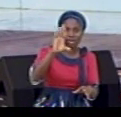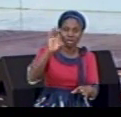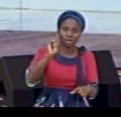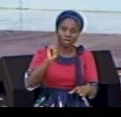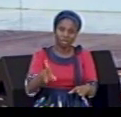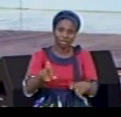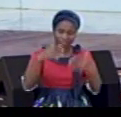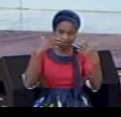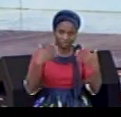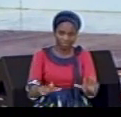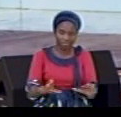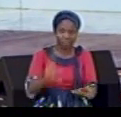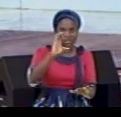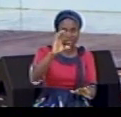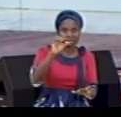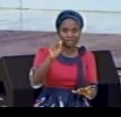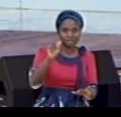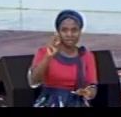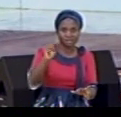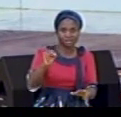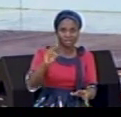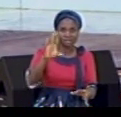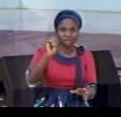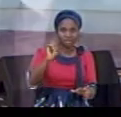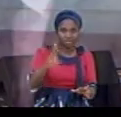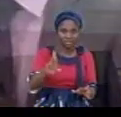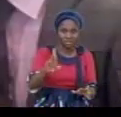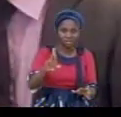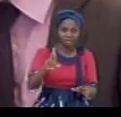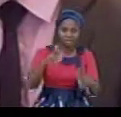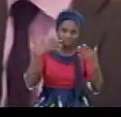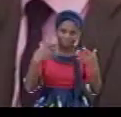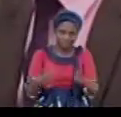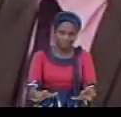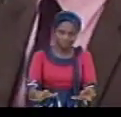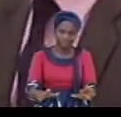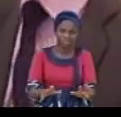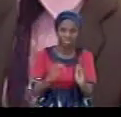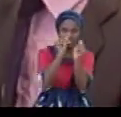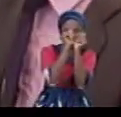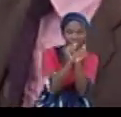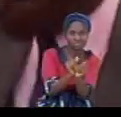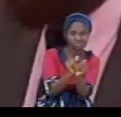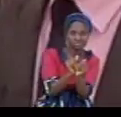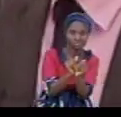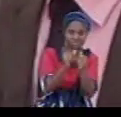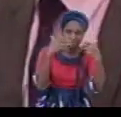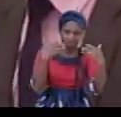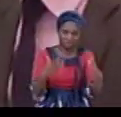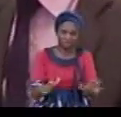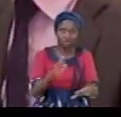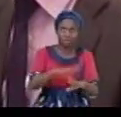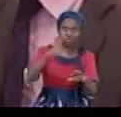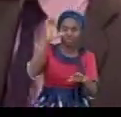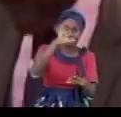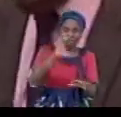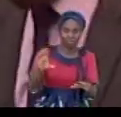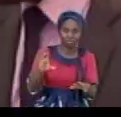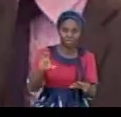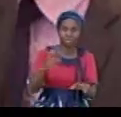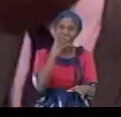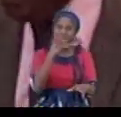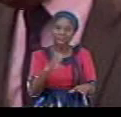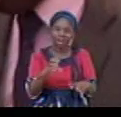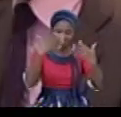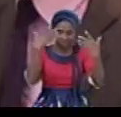on the cross of Calvary. Slavery finished on the cross of Calvary. Curse finished on